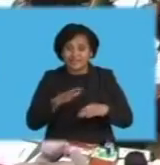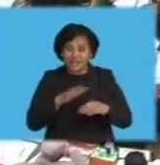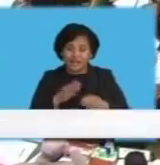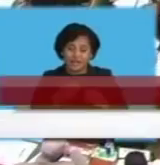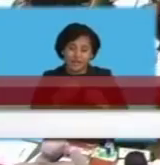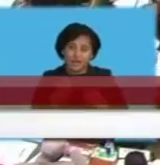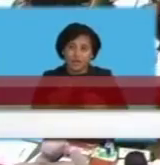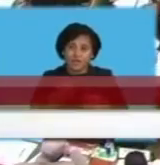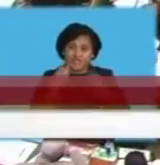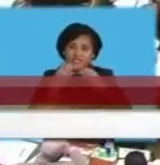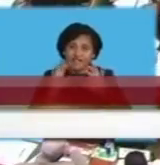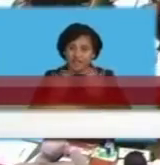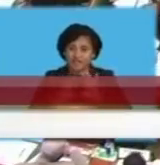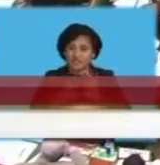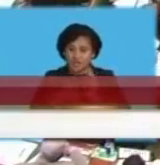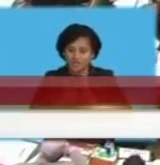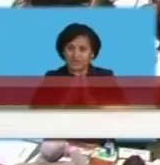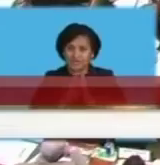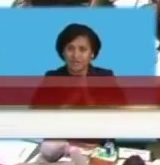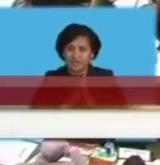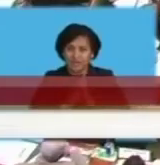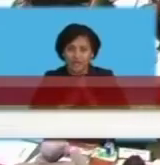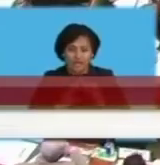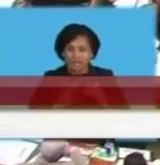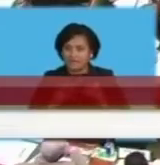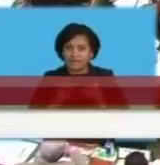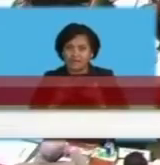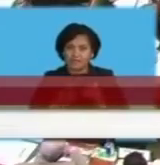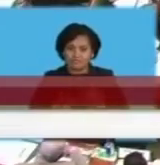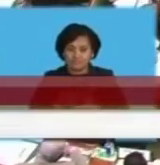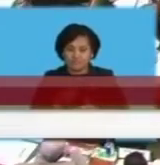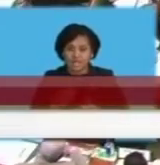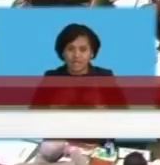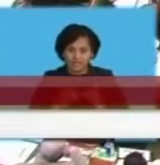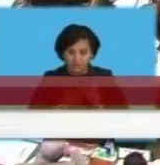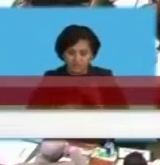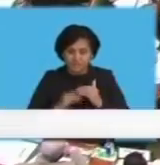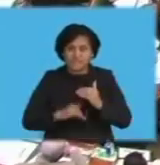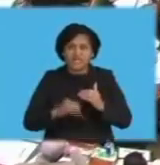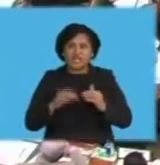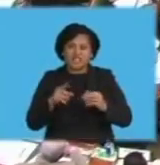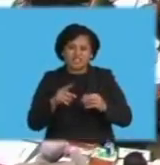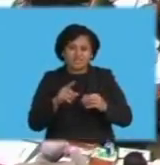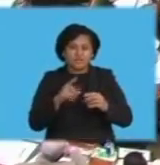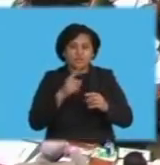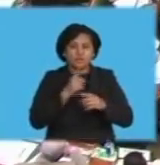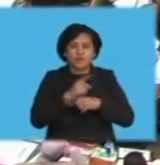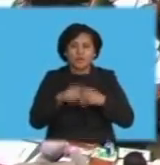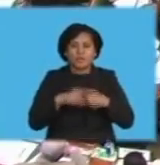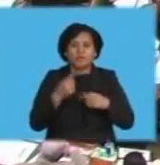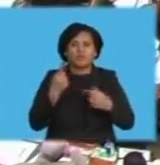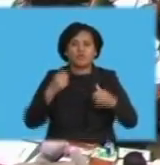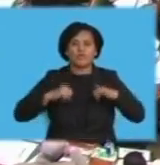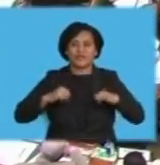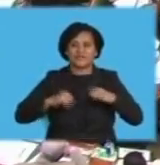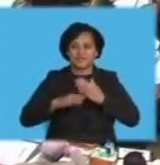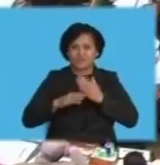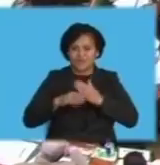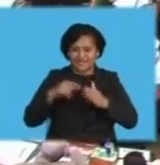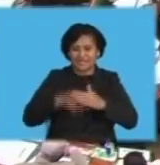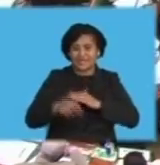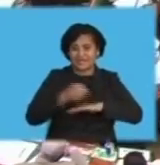Them get paid below the minimum wage. If he's referring to the trainees in the government sector, that's a different category